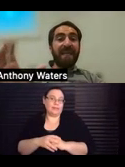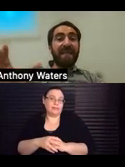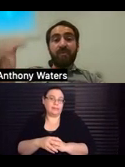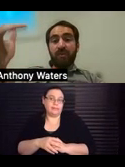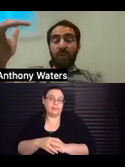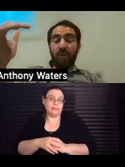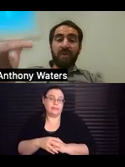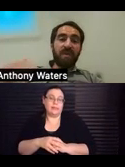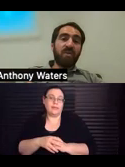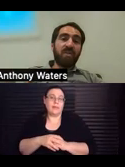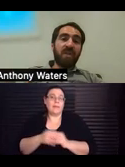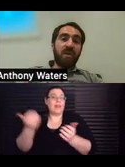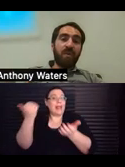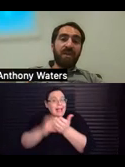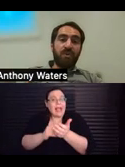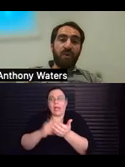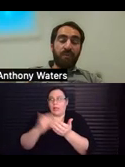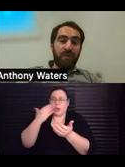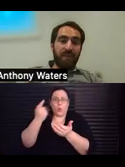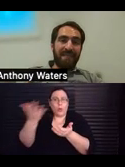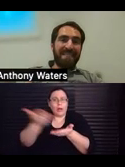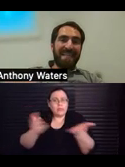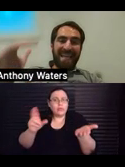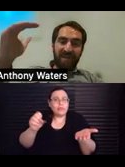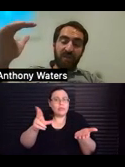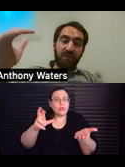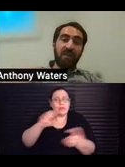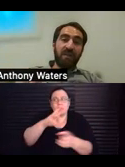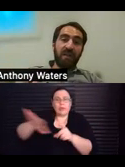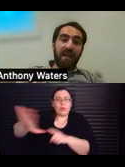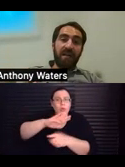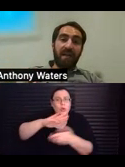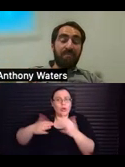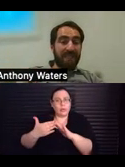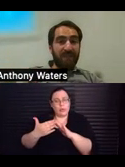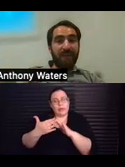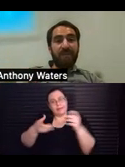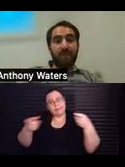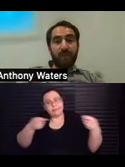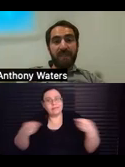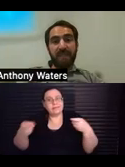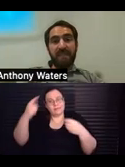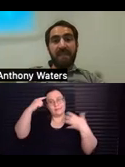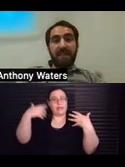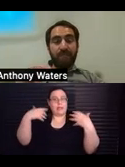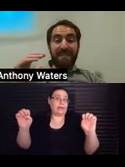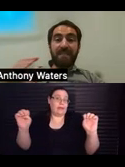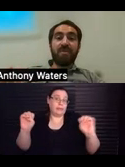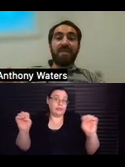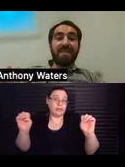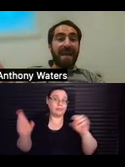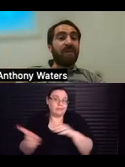But again, know what the resources are within your community to handle mental health emergencies.